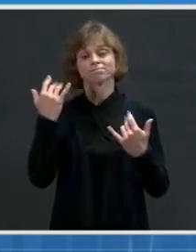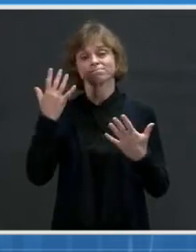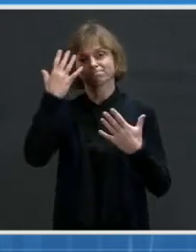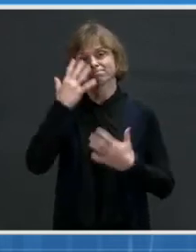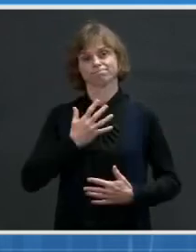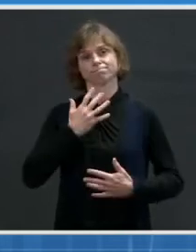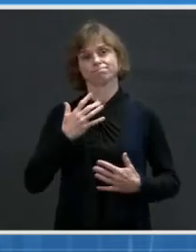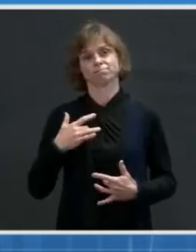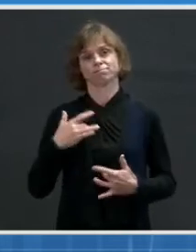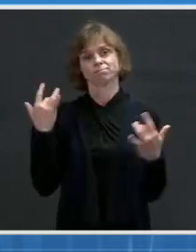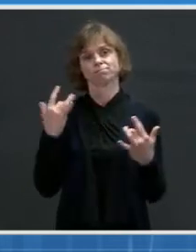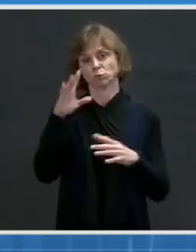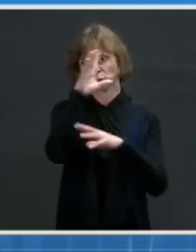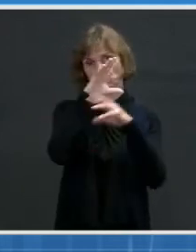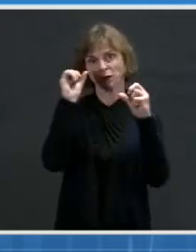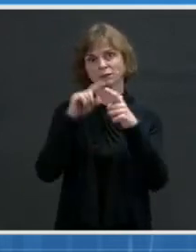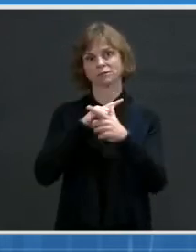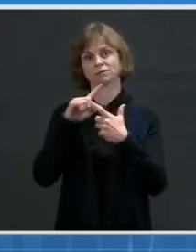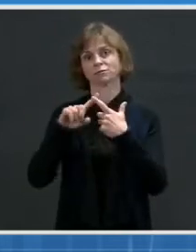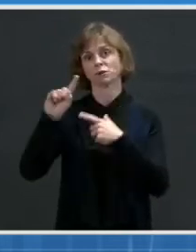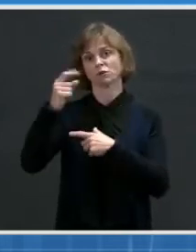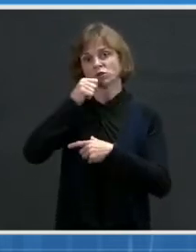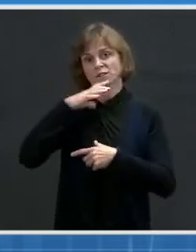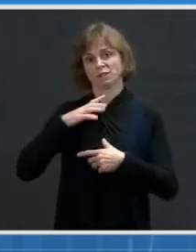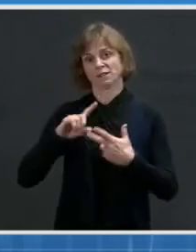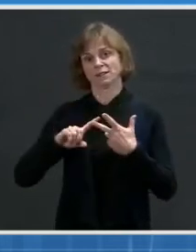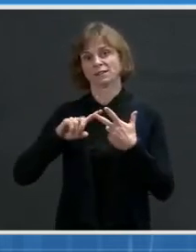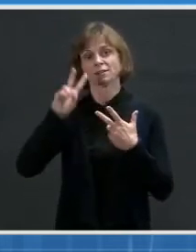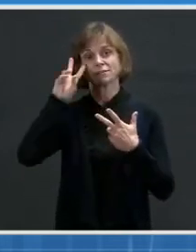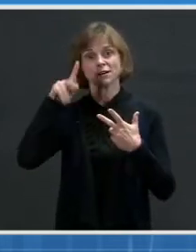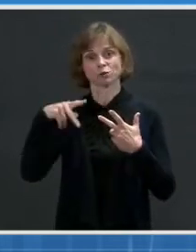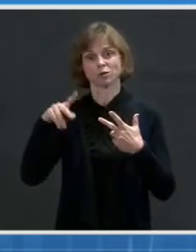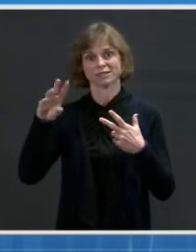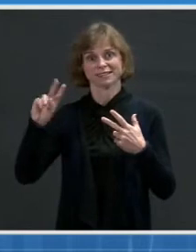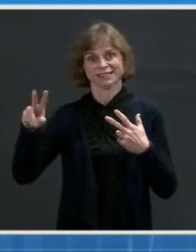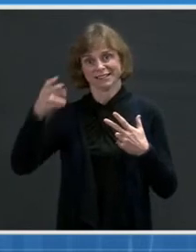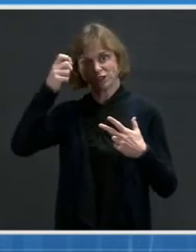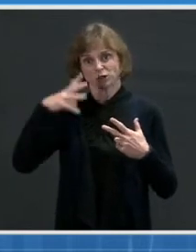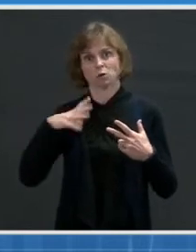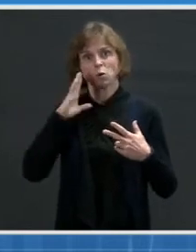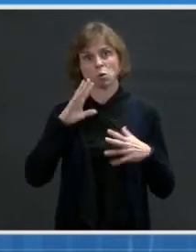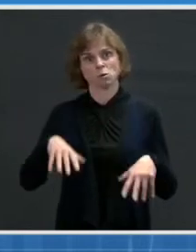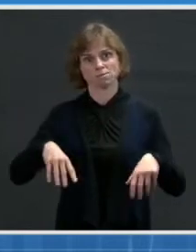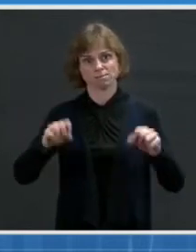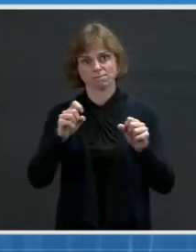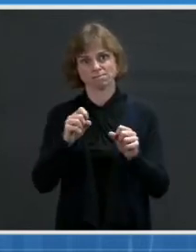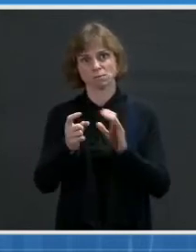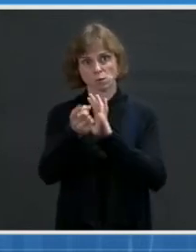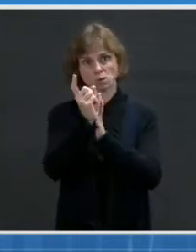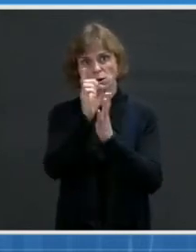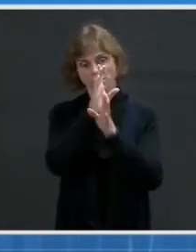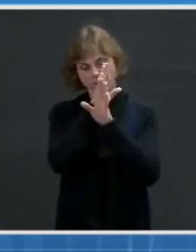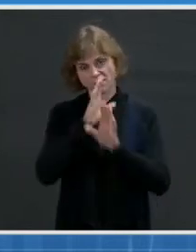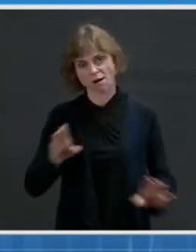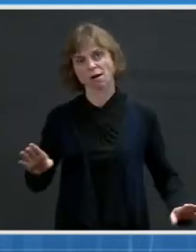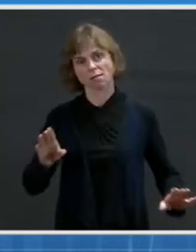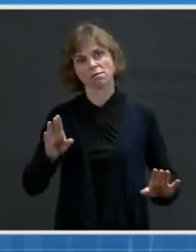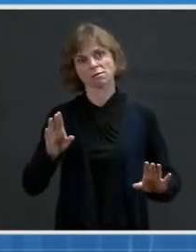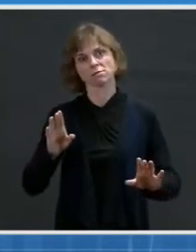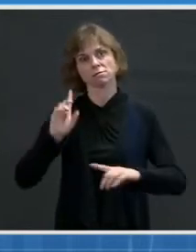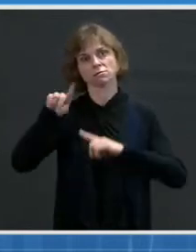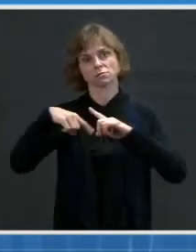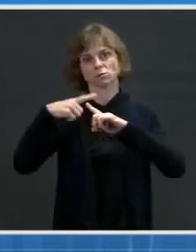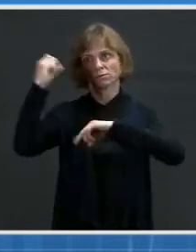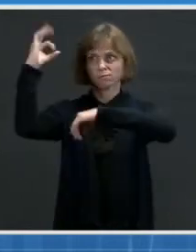President and Second Gentleman, will hold a moment of silence and a ceremony at sundown to honor those